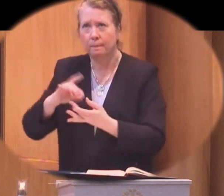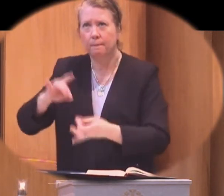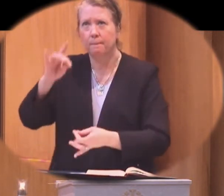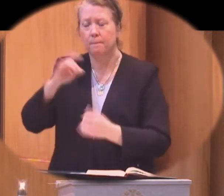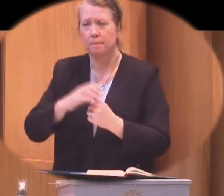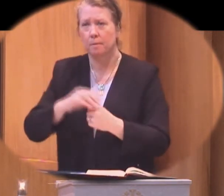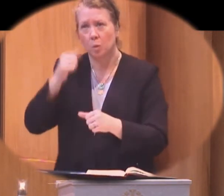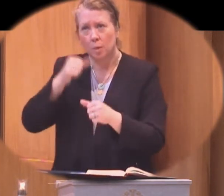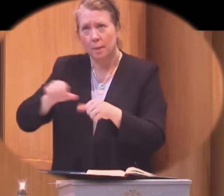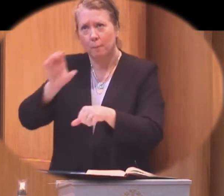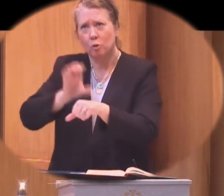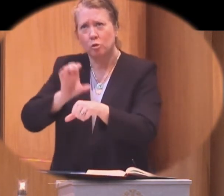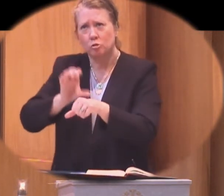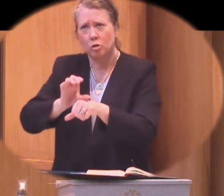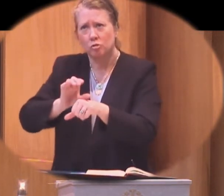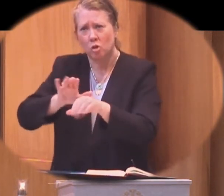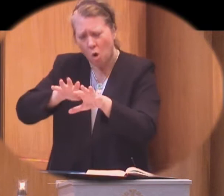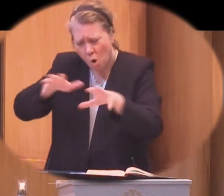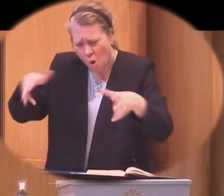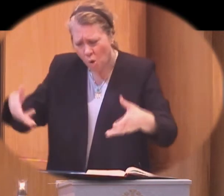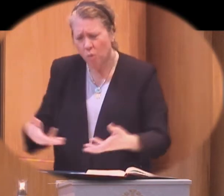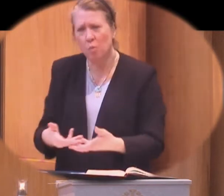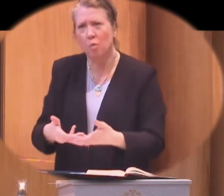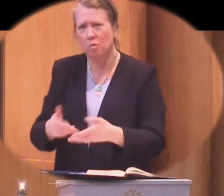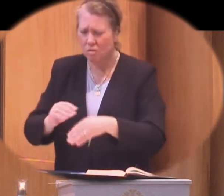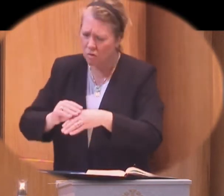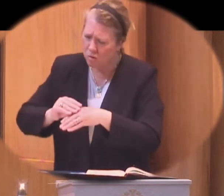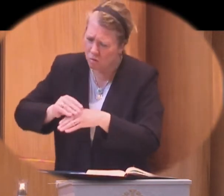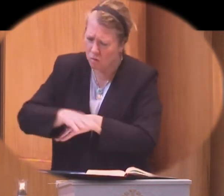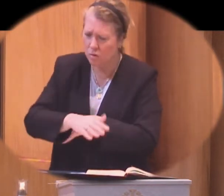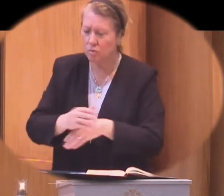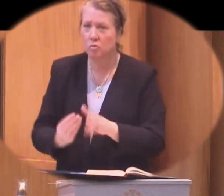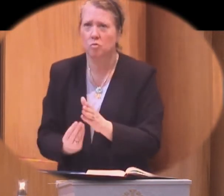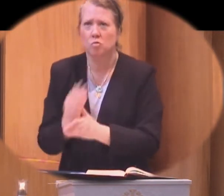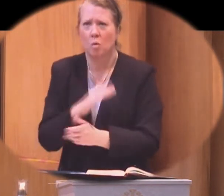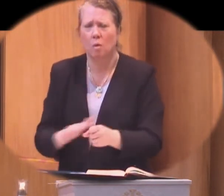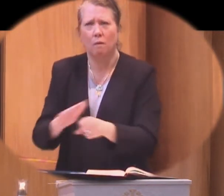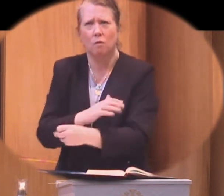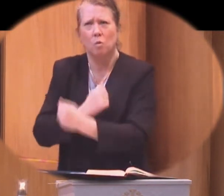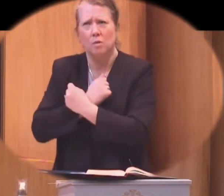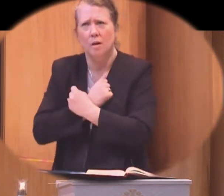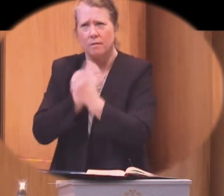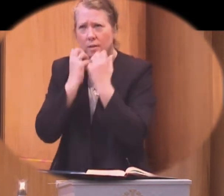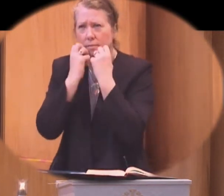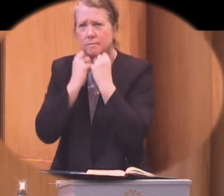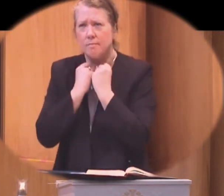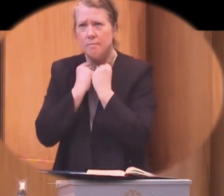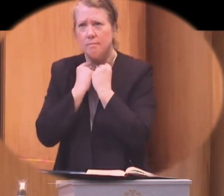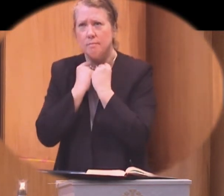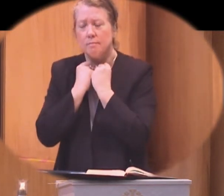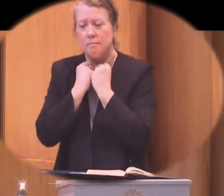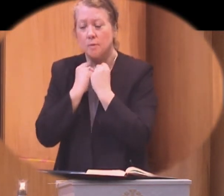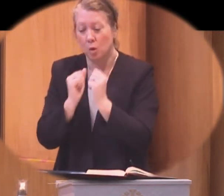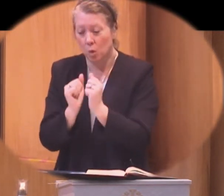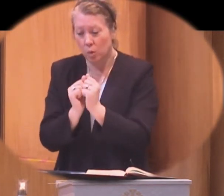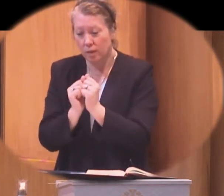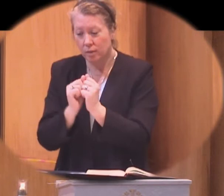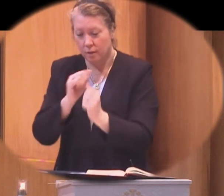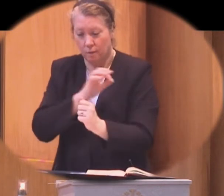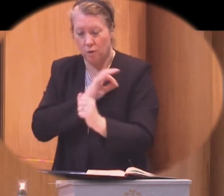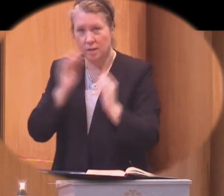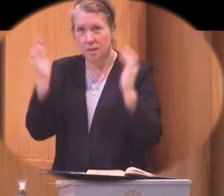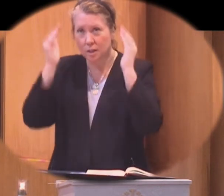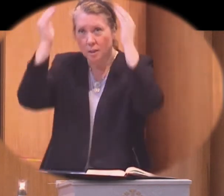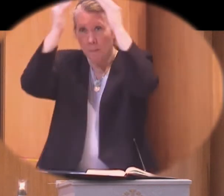your church, spread throughout the world, and bring her to the fullness of charity, together with Francis, our Pope, and Edward,